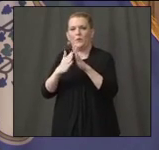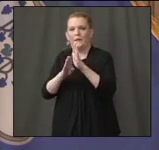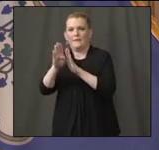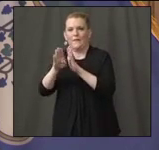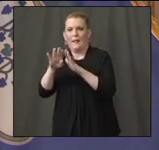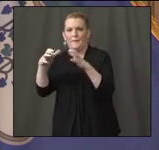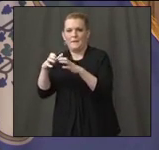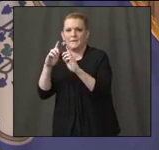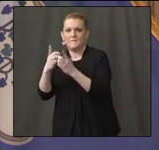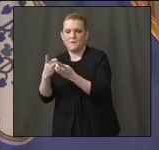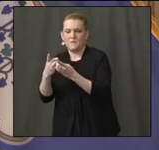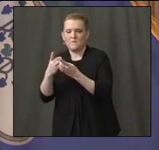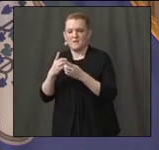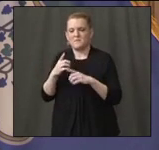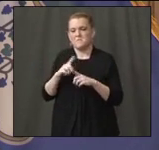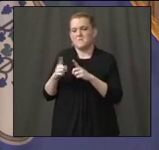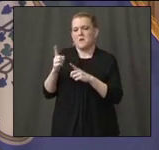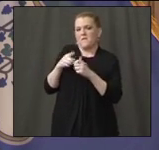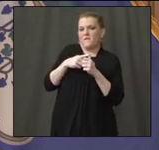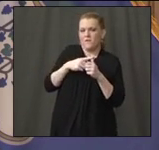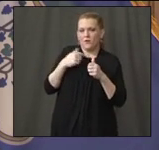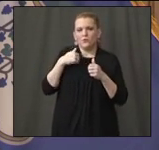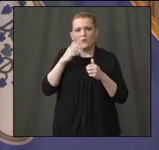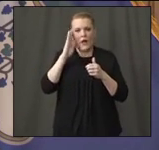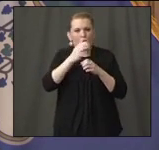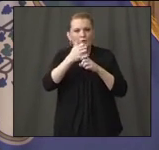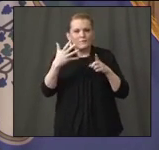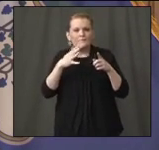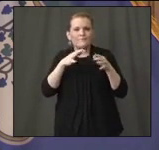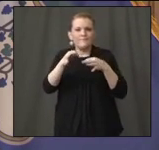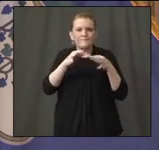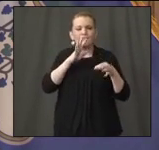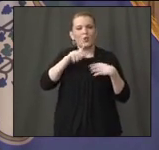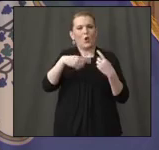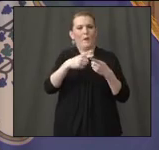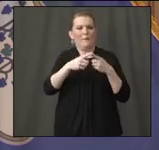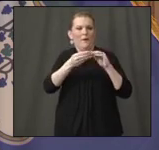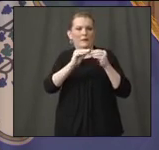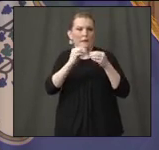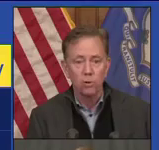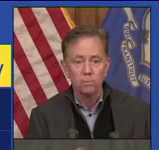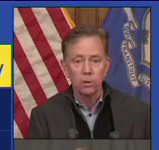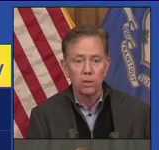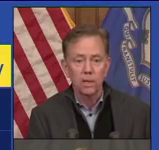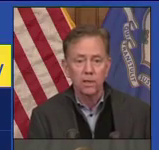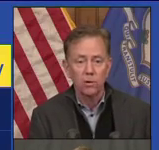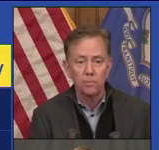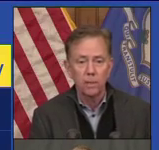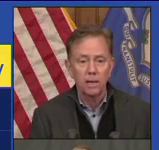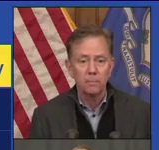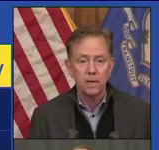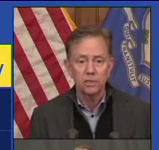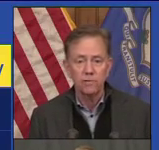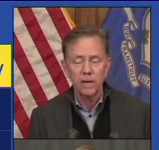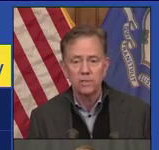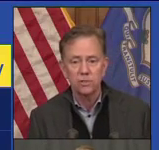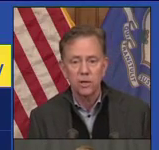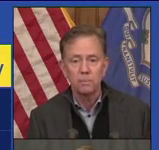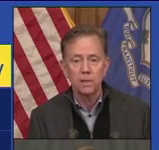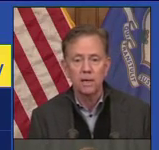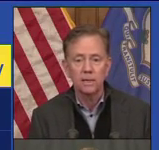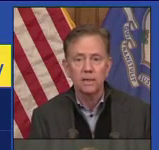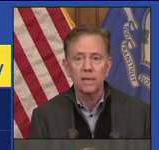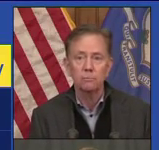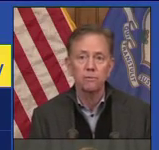current numbers here. There's a bit of a catch-up here. If you're wondering, hey, tests performed look like they're up a lot, positive cases